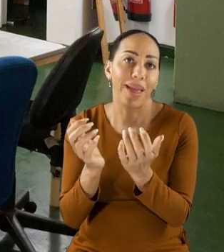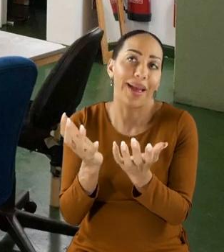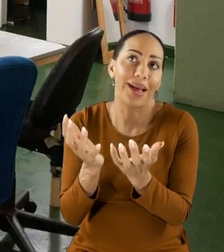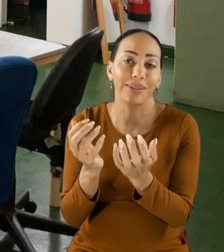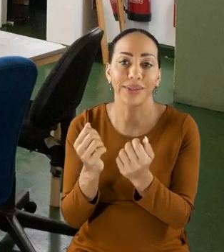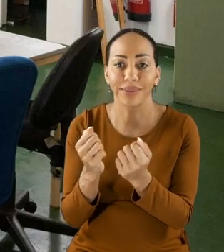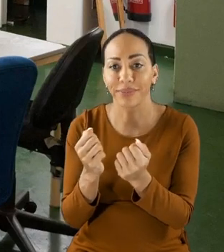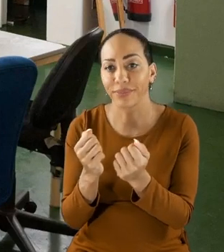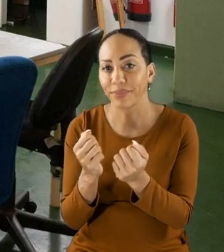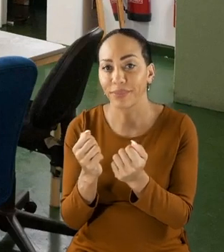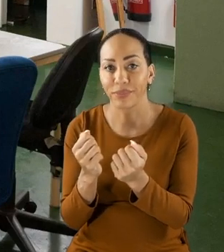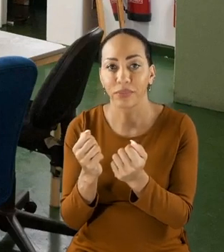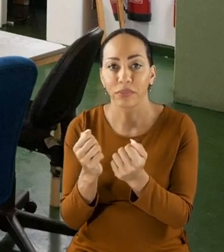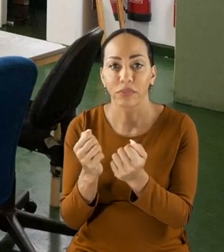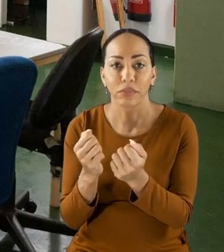as